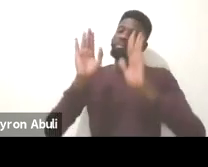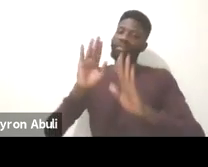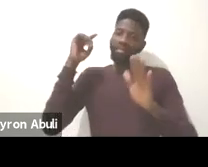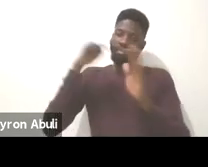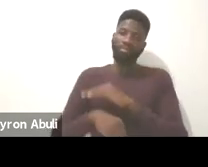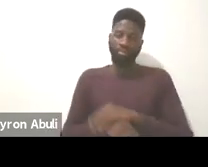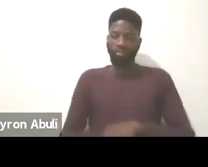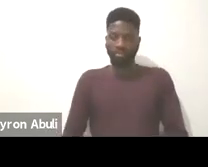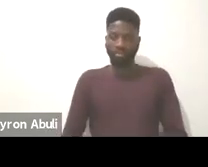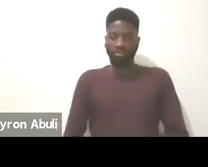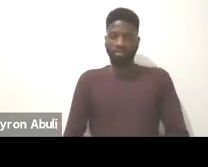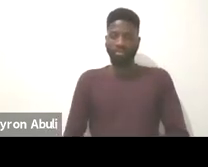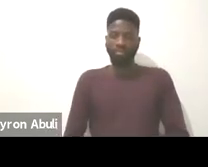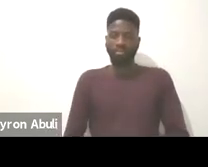important.